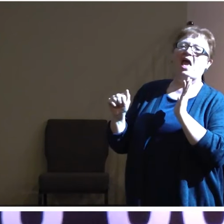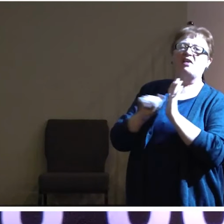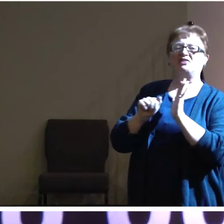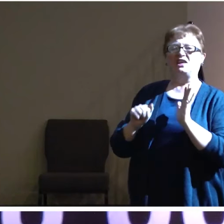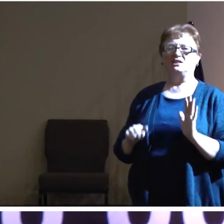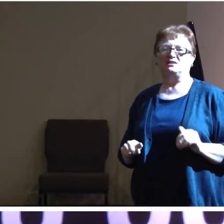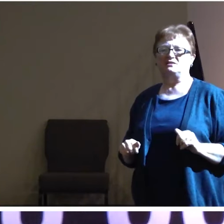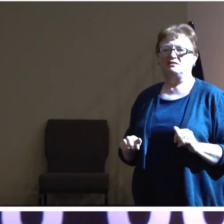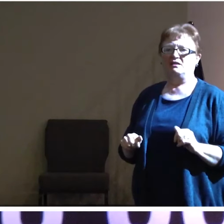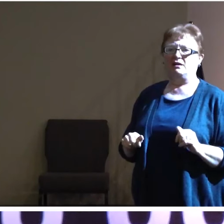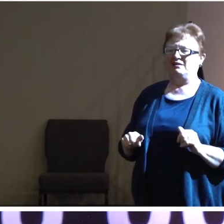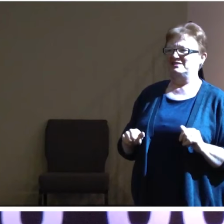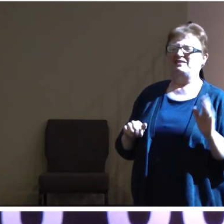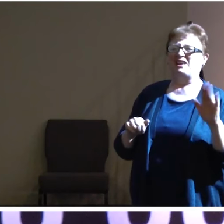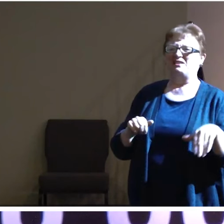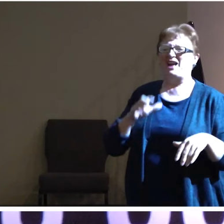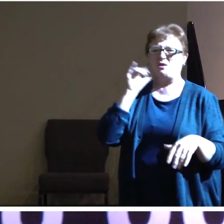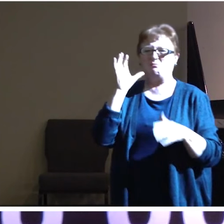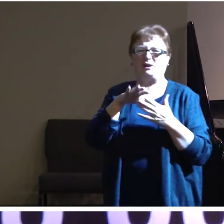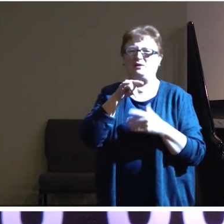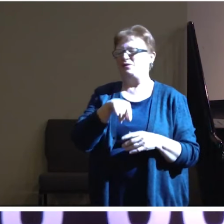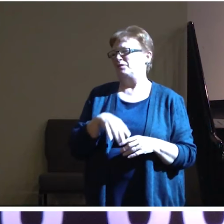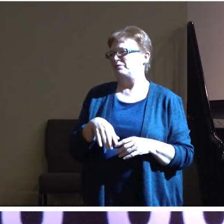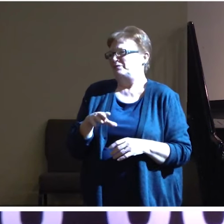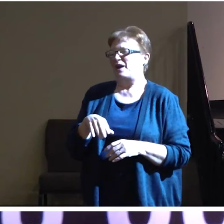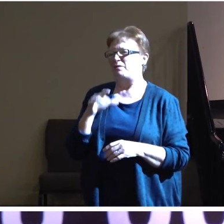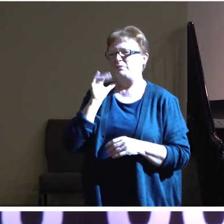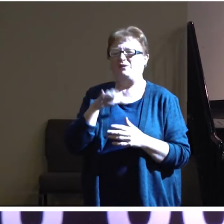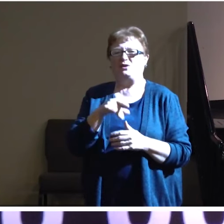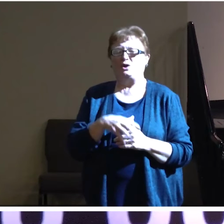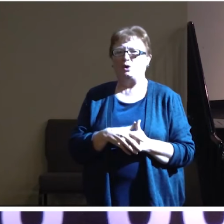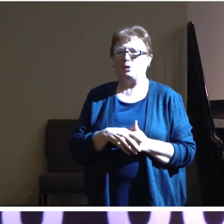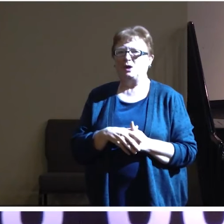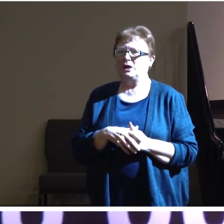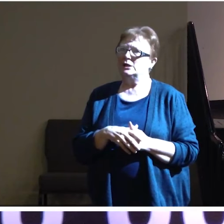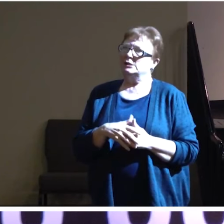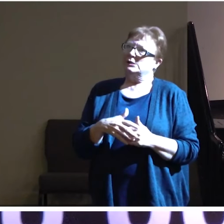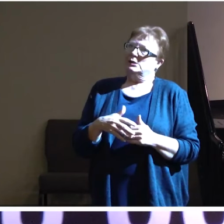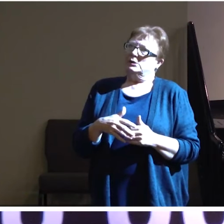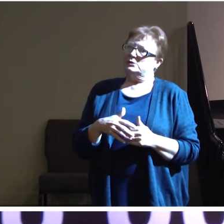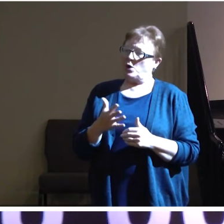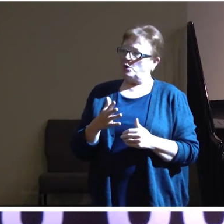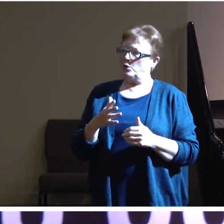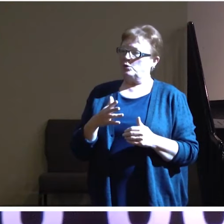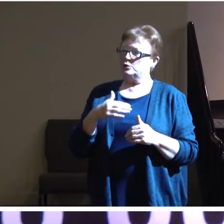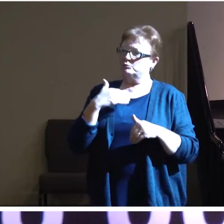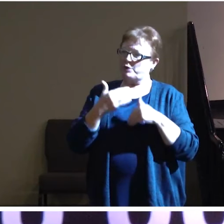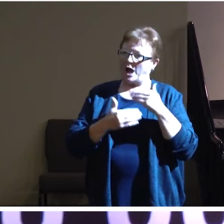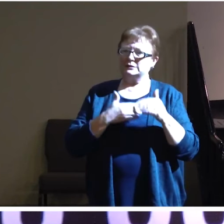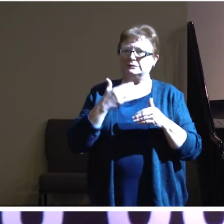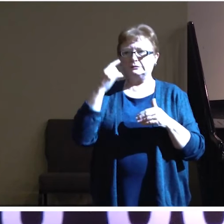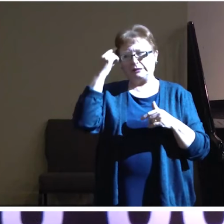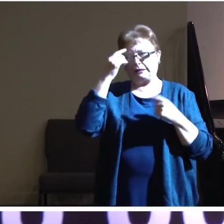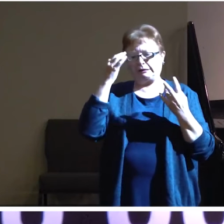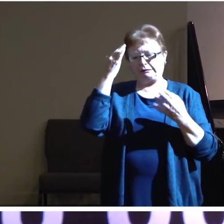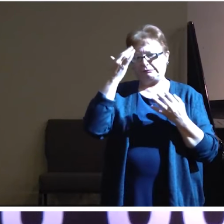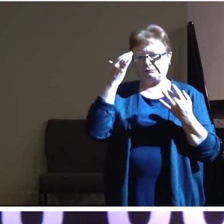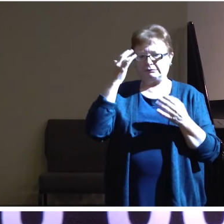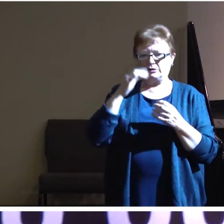sounds far-fetched. I don't believe that. And so you begin to process, and you begin to